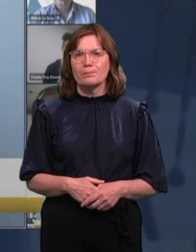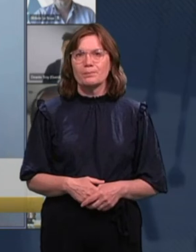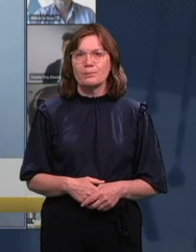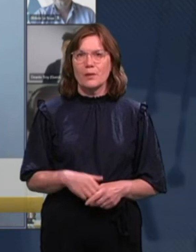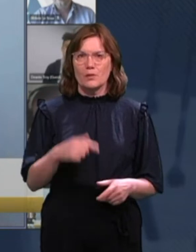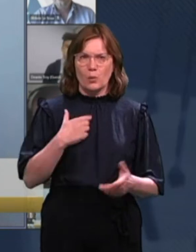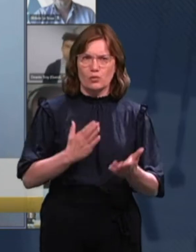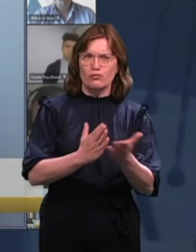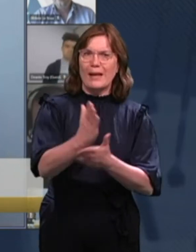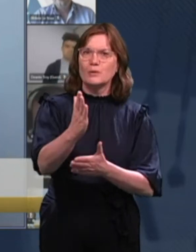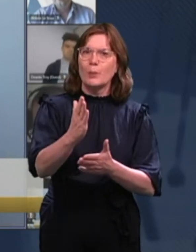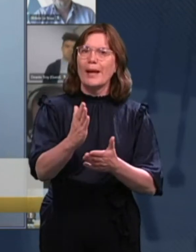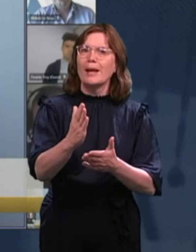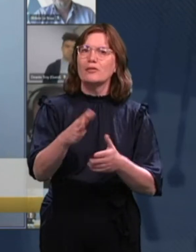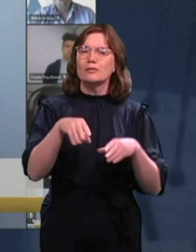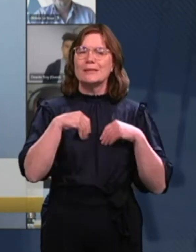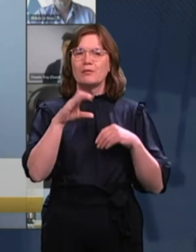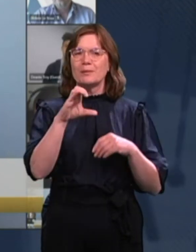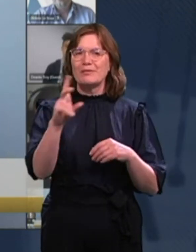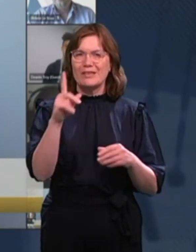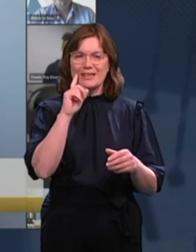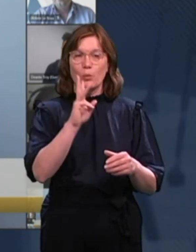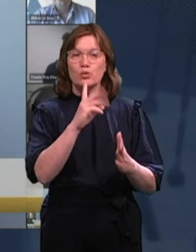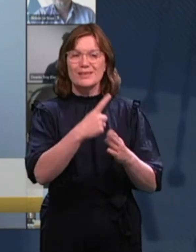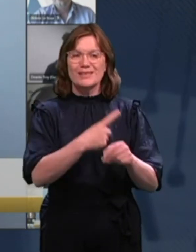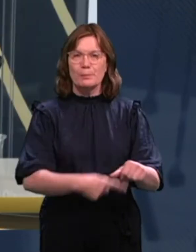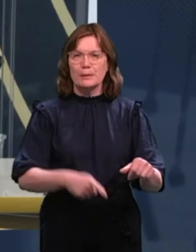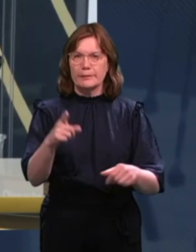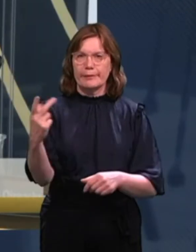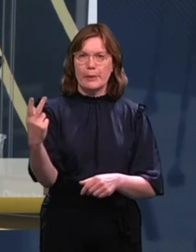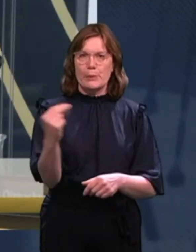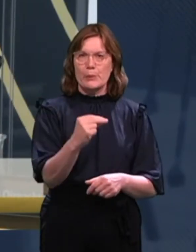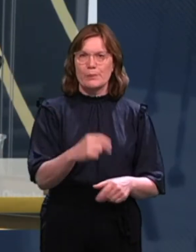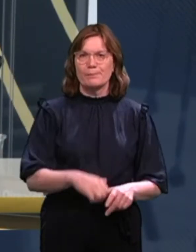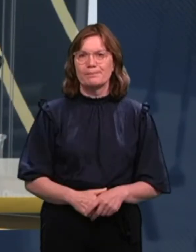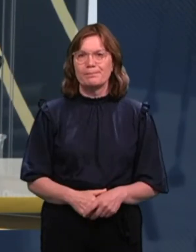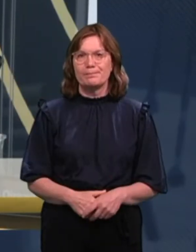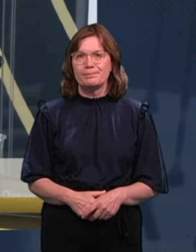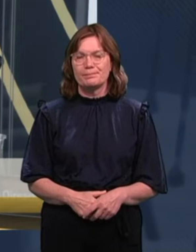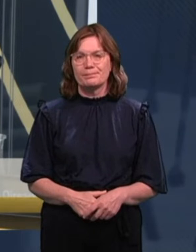flag in terms of annoyance for me. Okay. Denta?